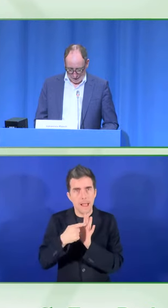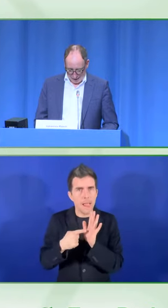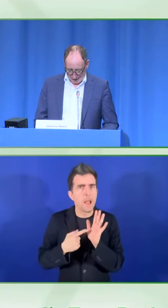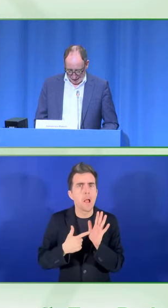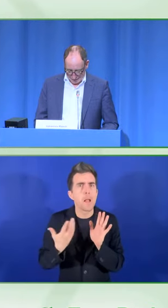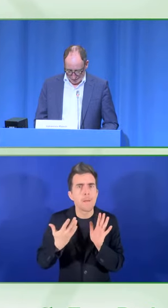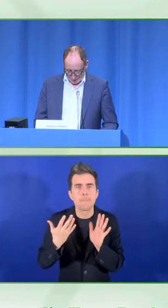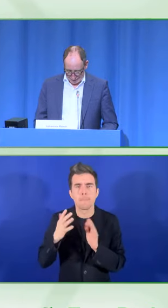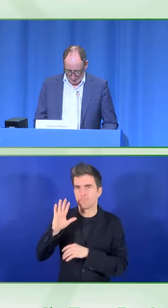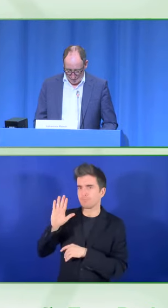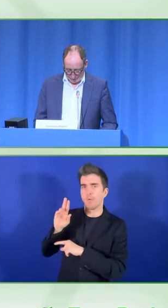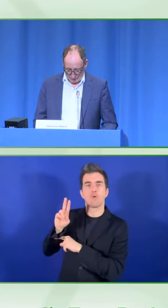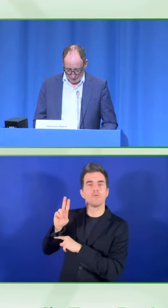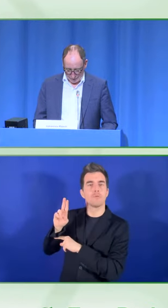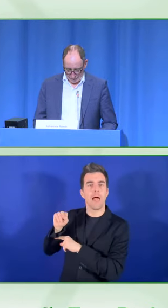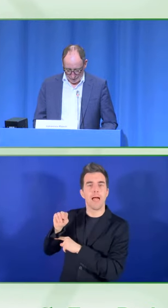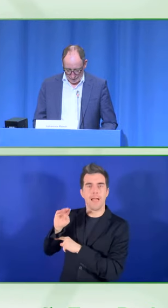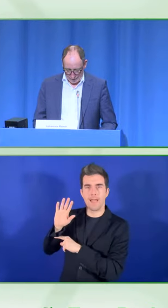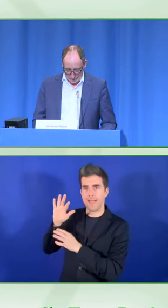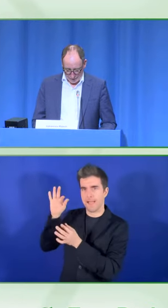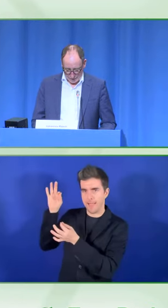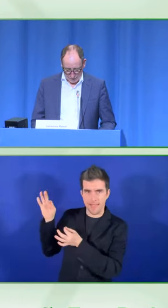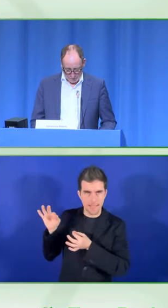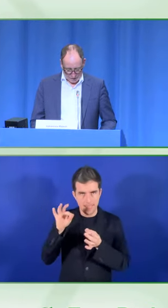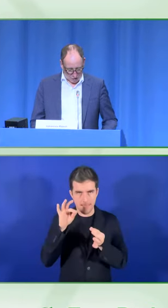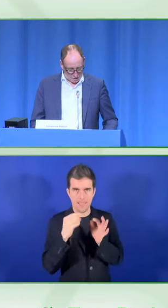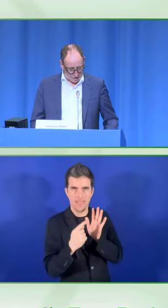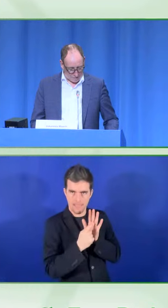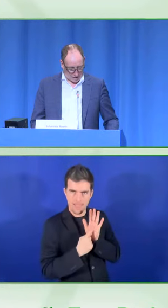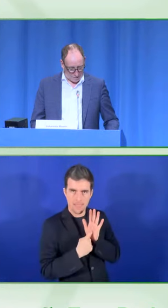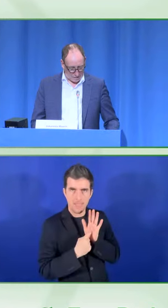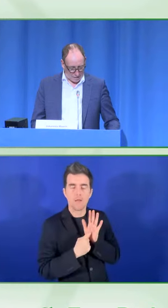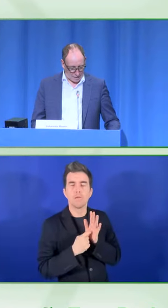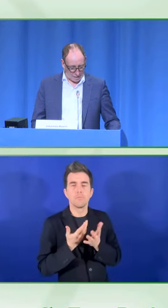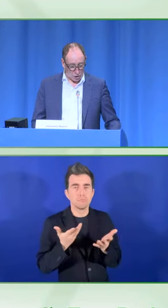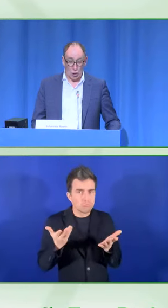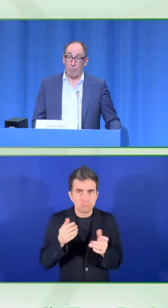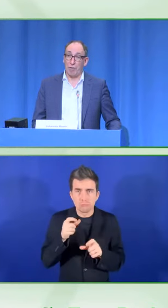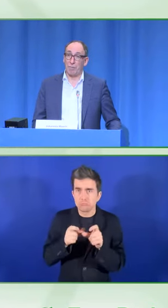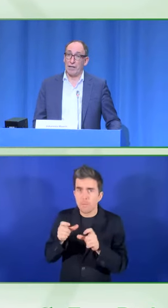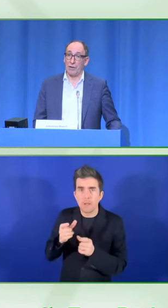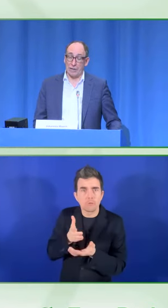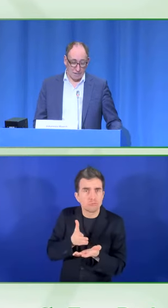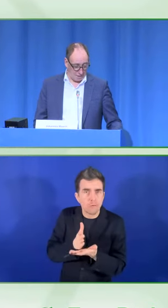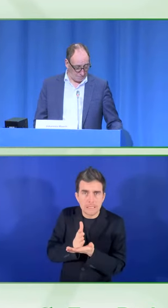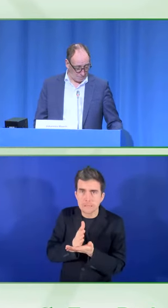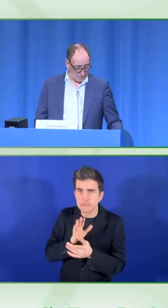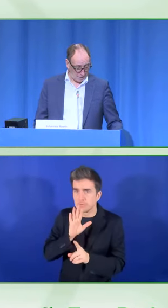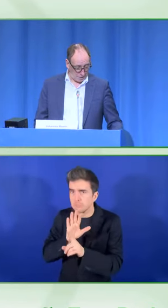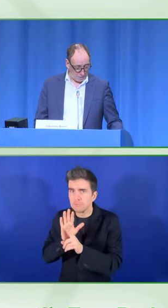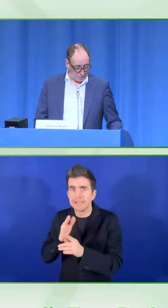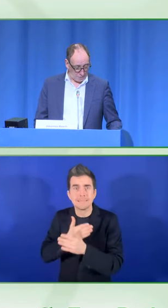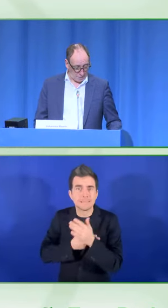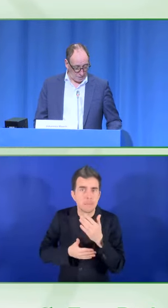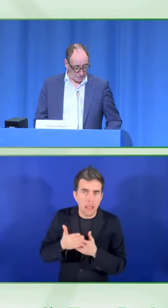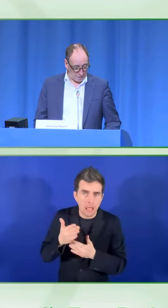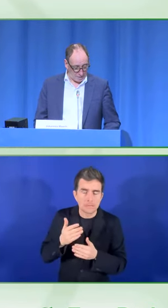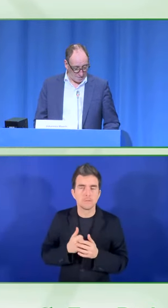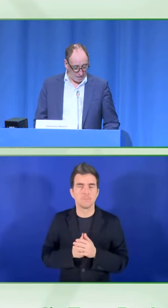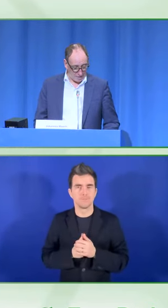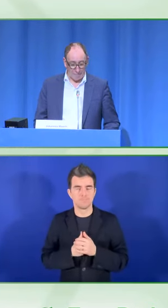August last year. These recommendations must be a top priority